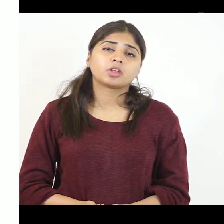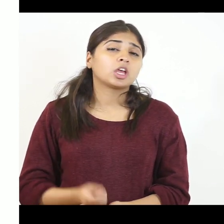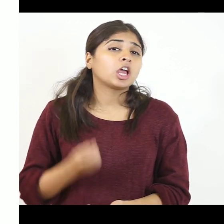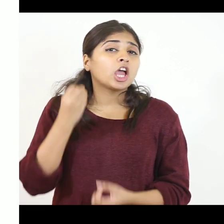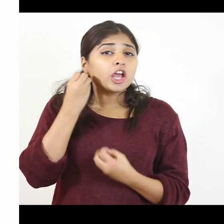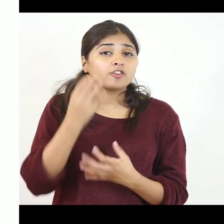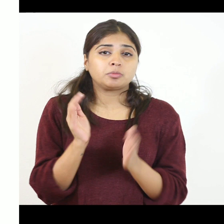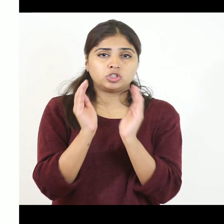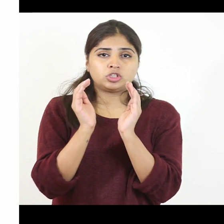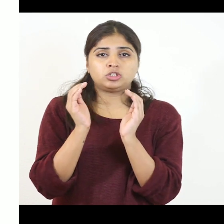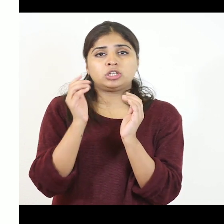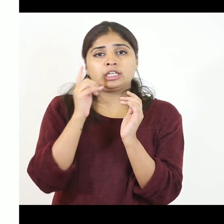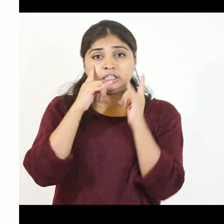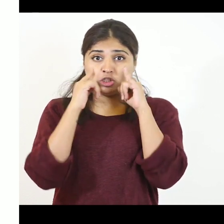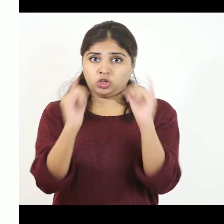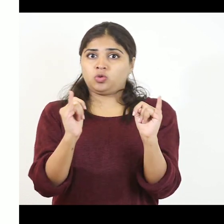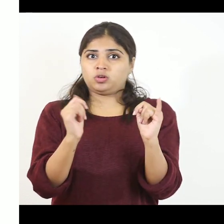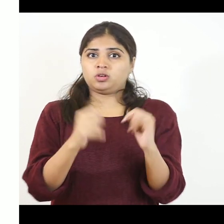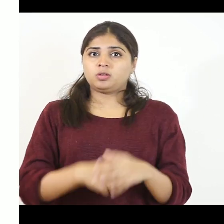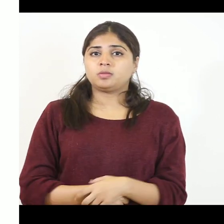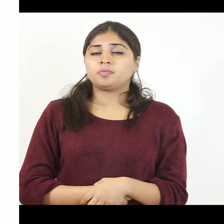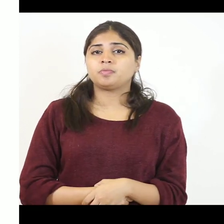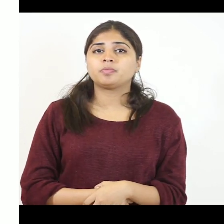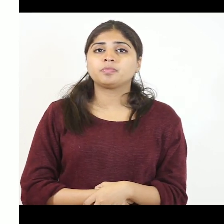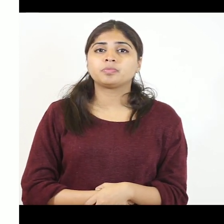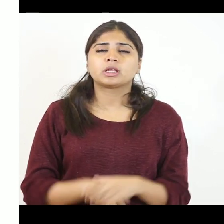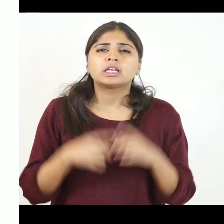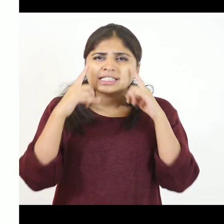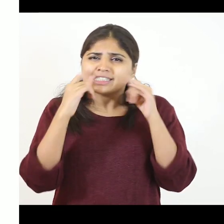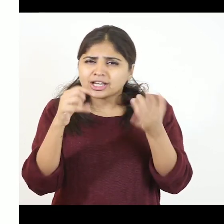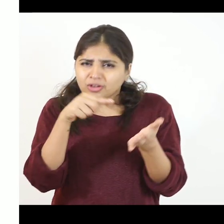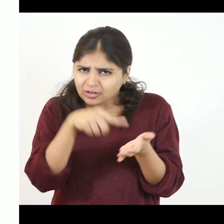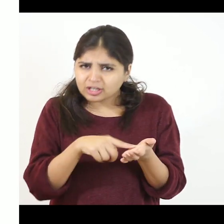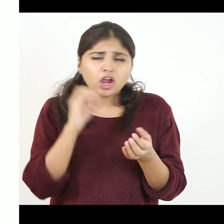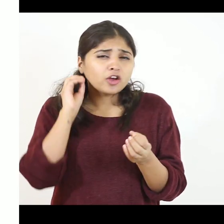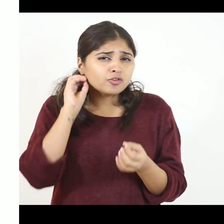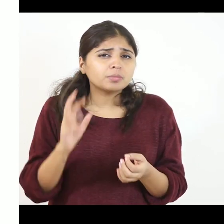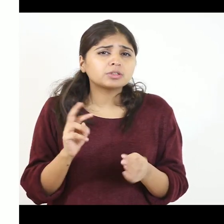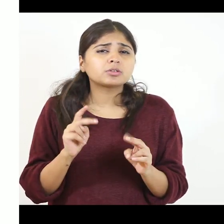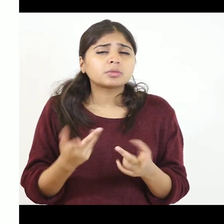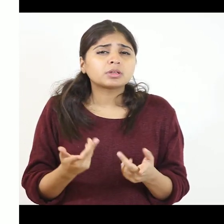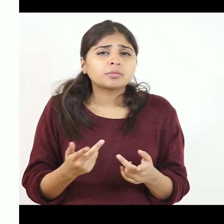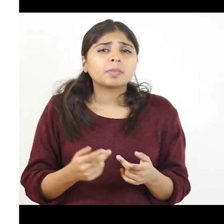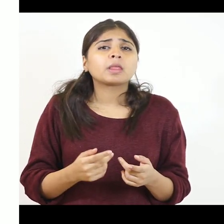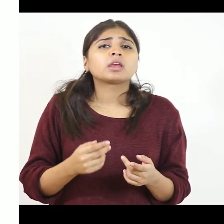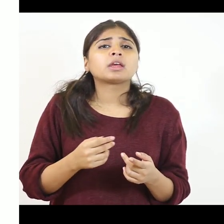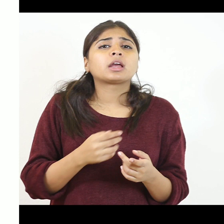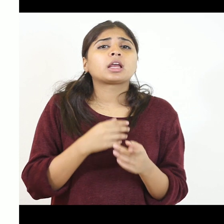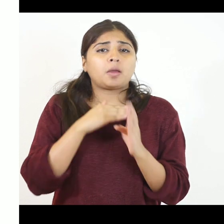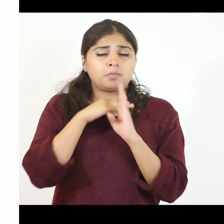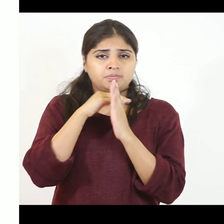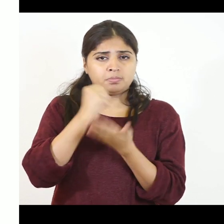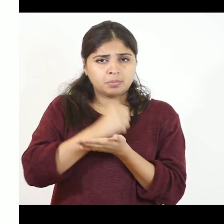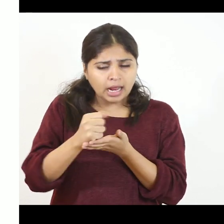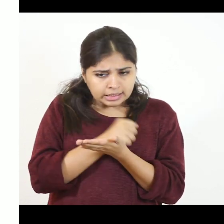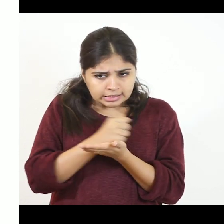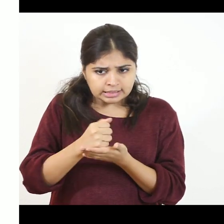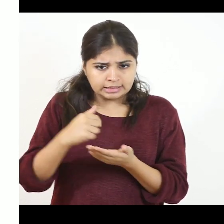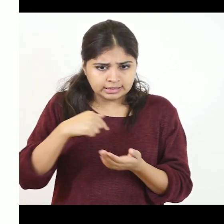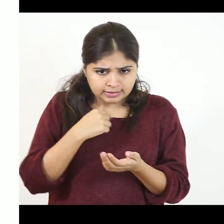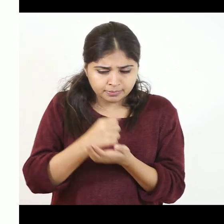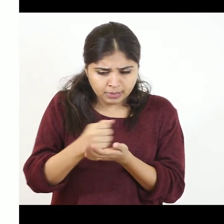Information security. Information security is the practice of defending information from unauthorized